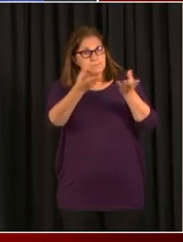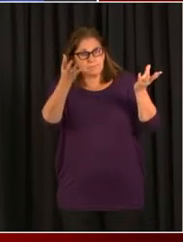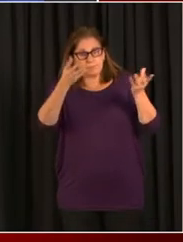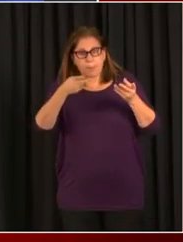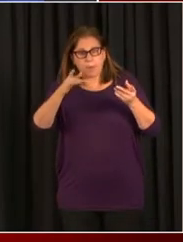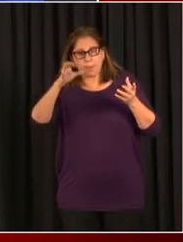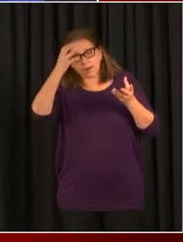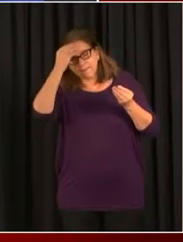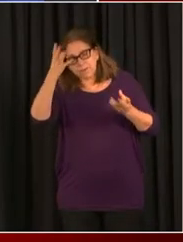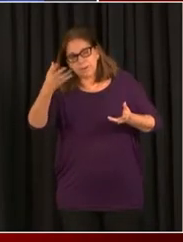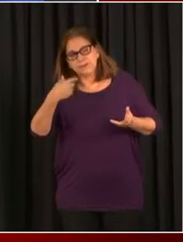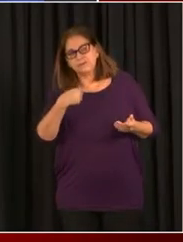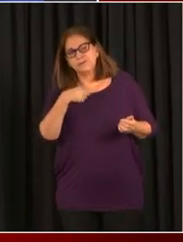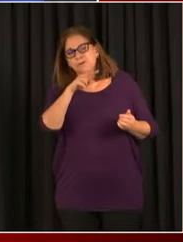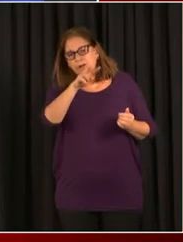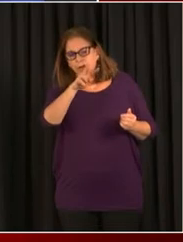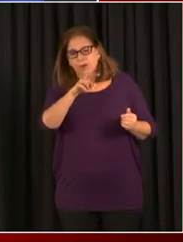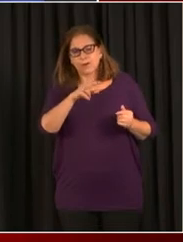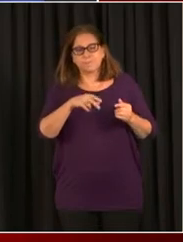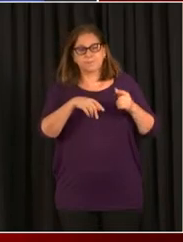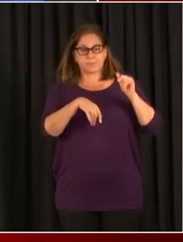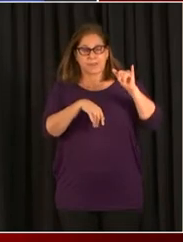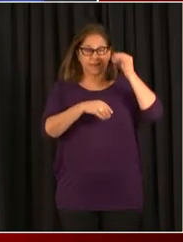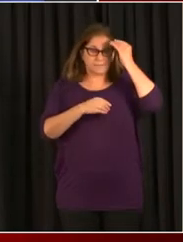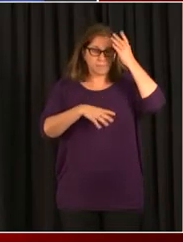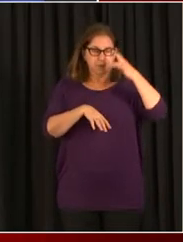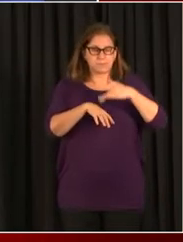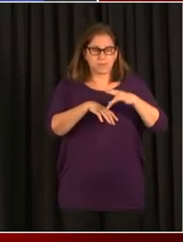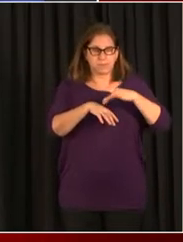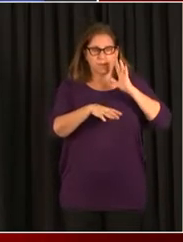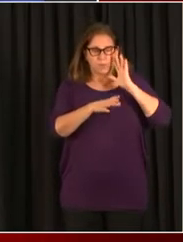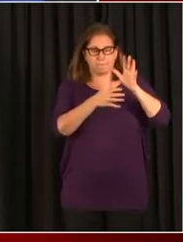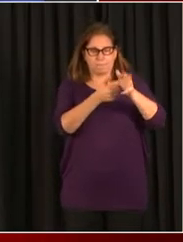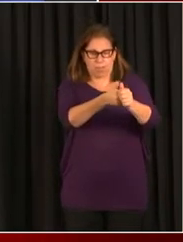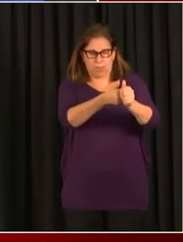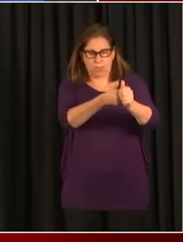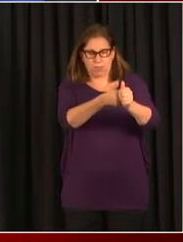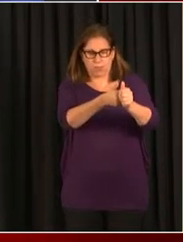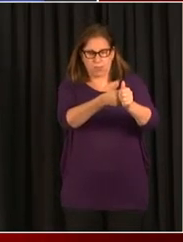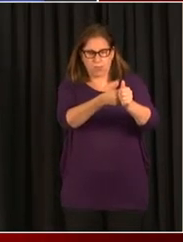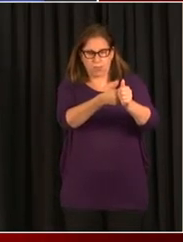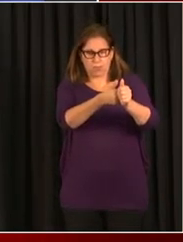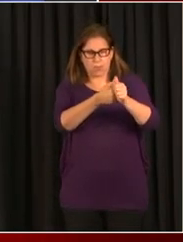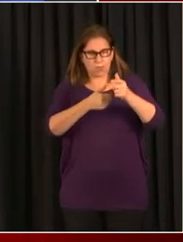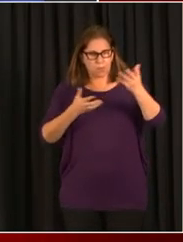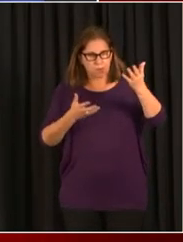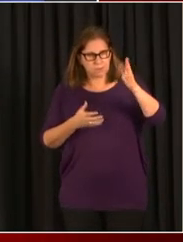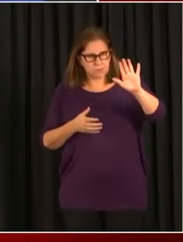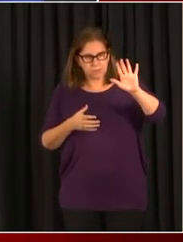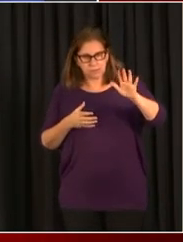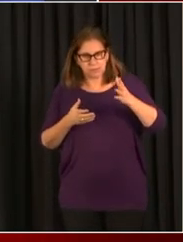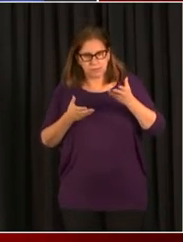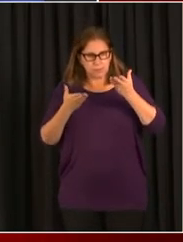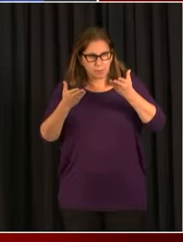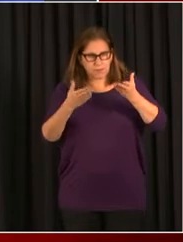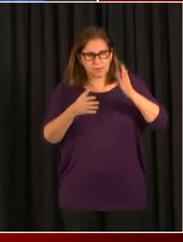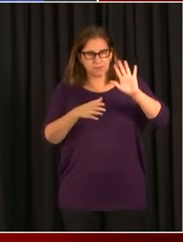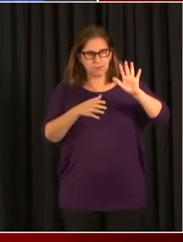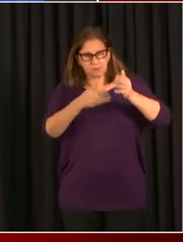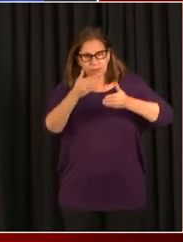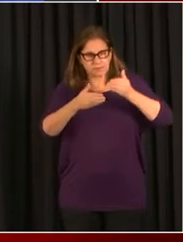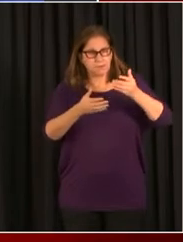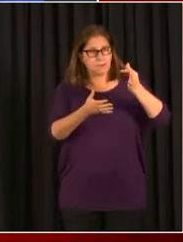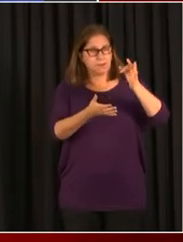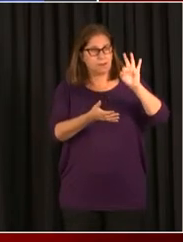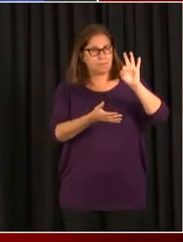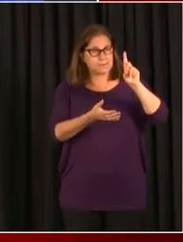available, we will be able to follow how these vaccines are moving forward for FDA approval, whether it be